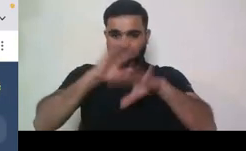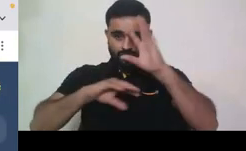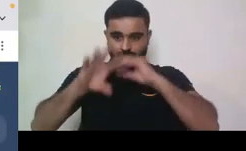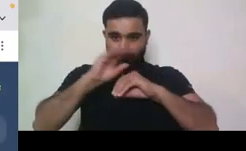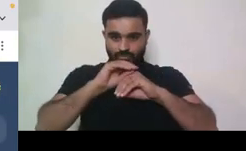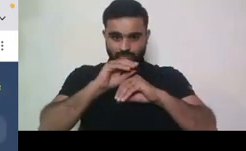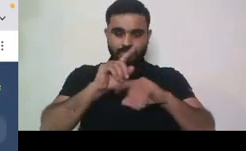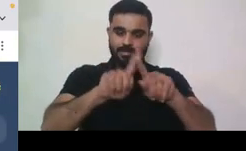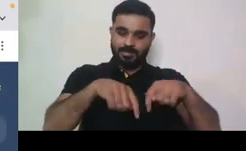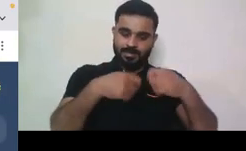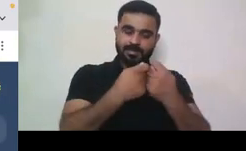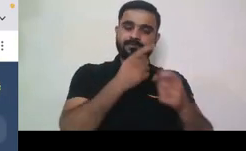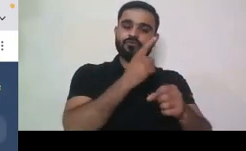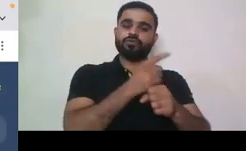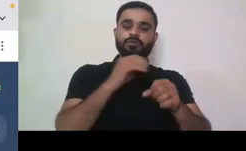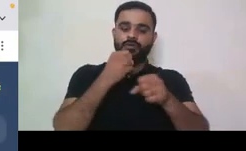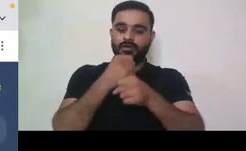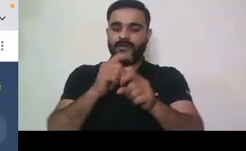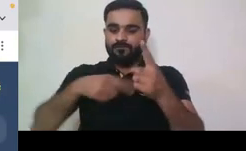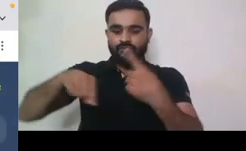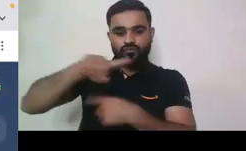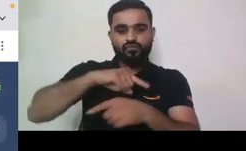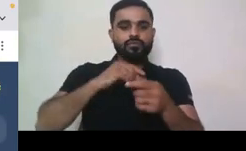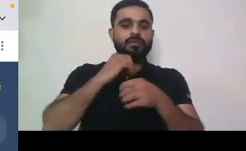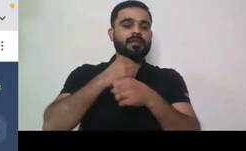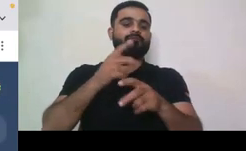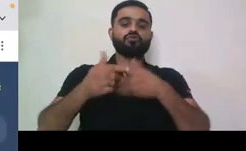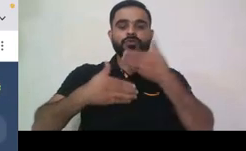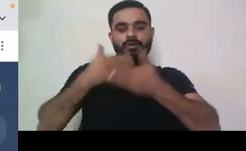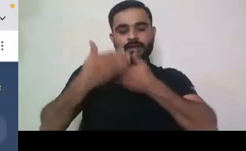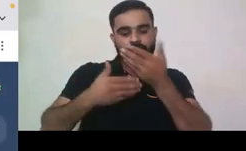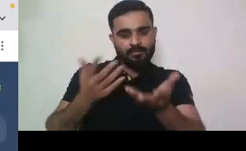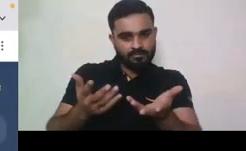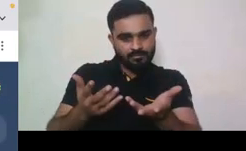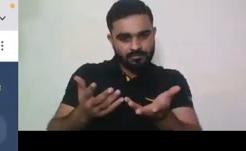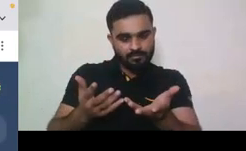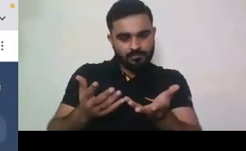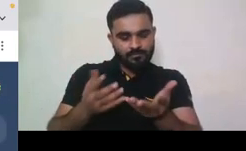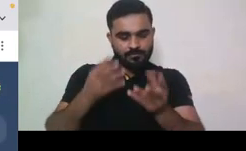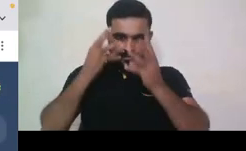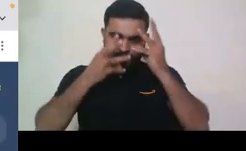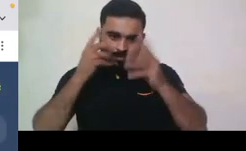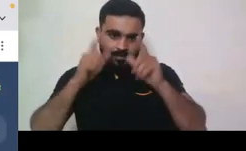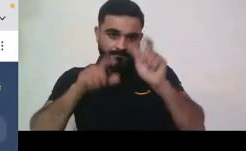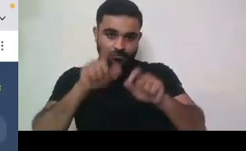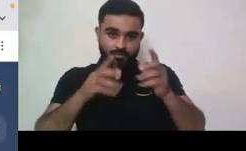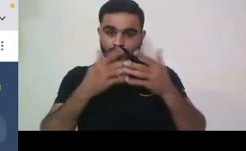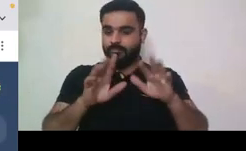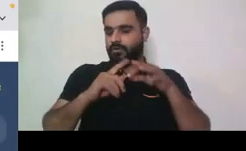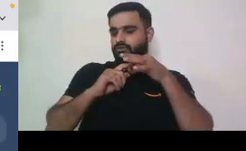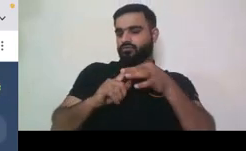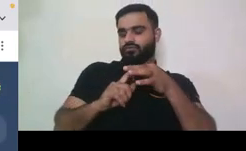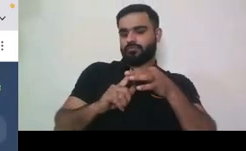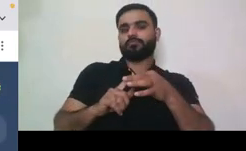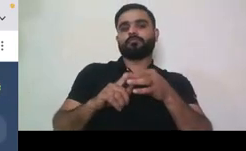terms of team teaching, gift circle, guest talk, training. I was just wondering if anyone had any questions. If you